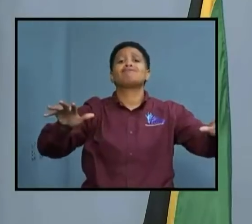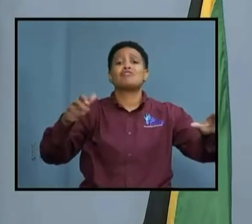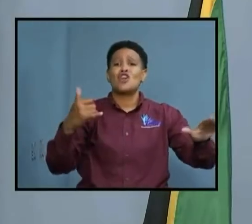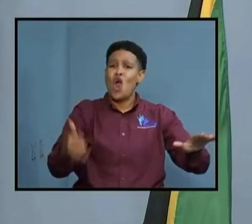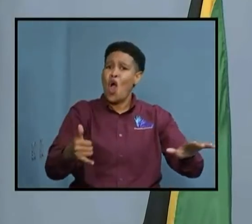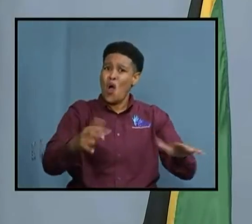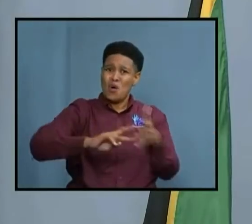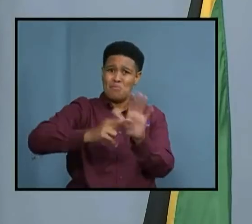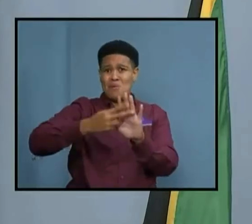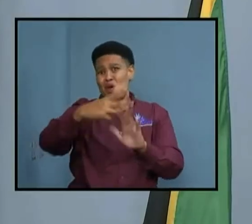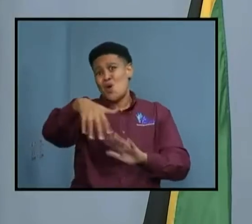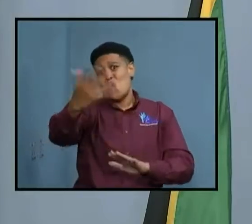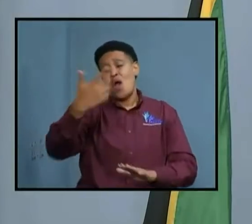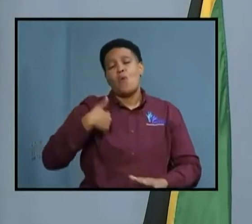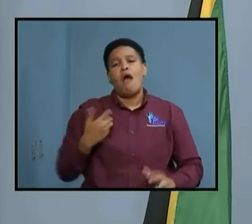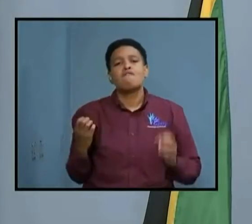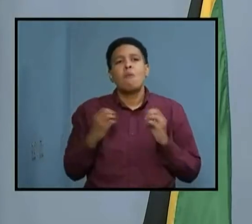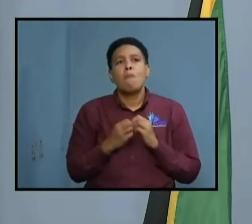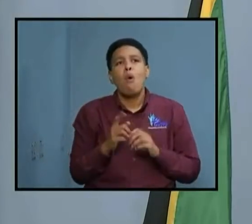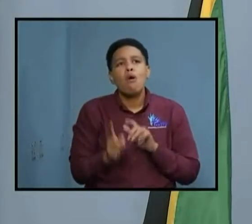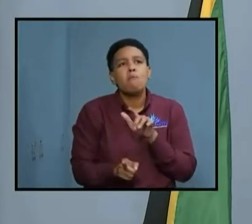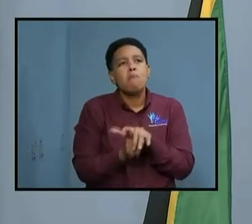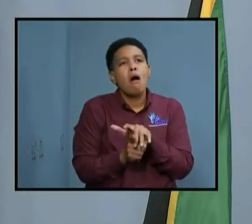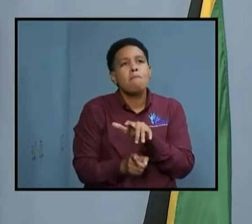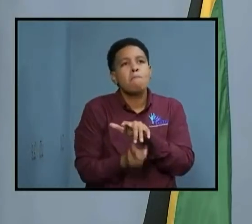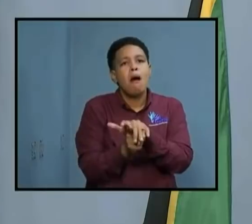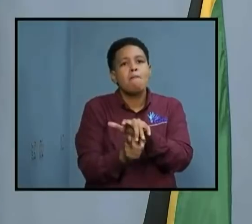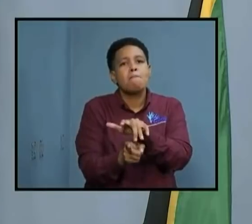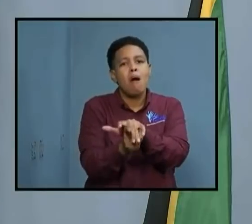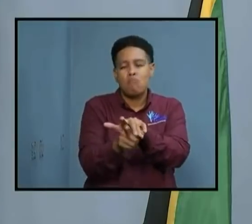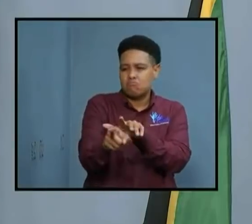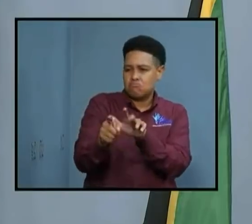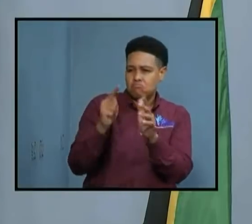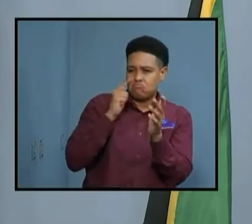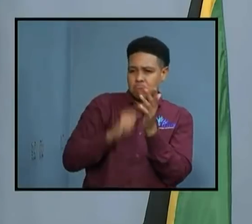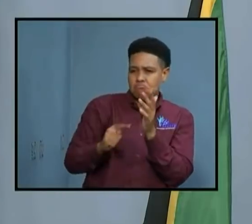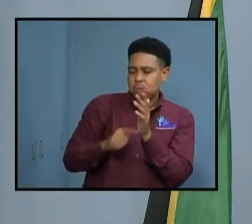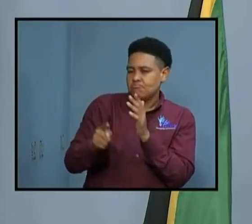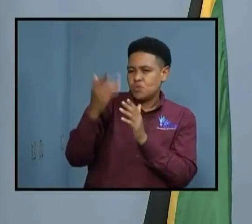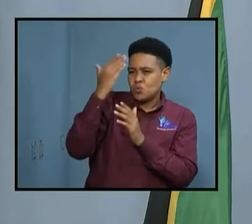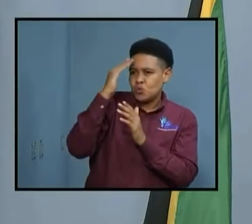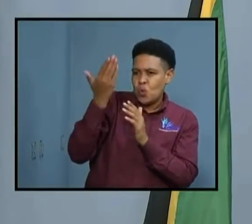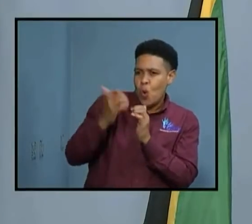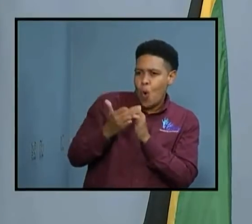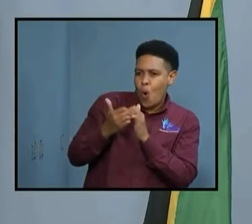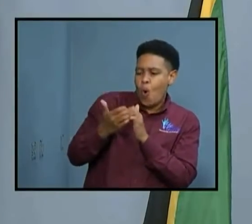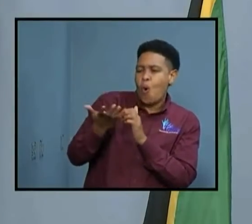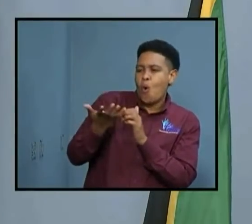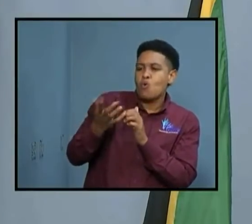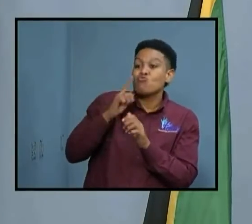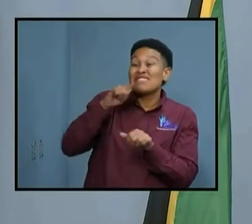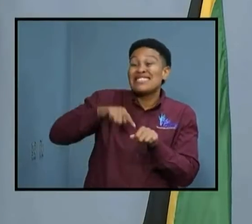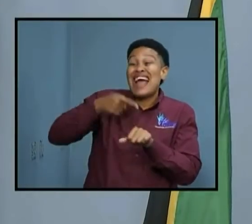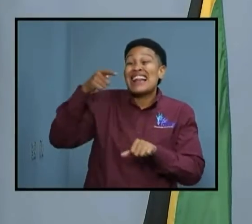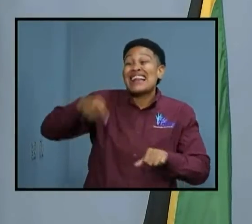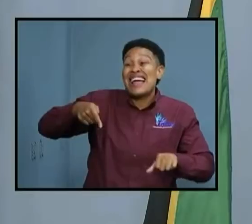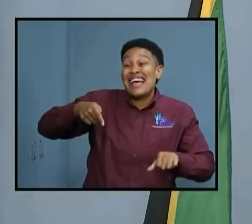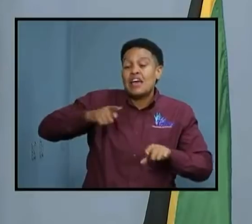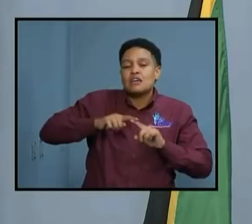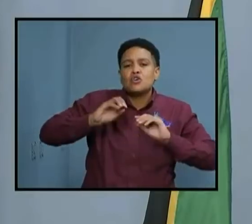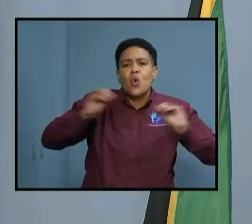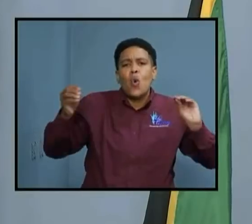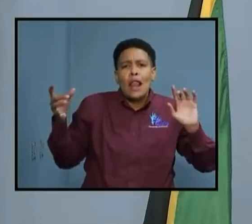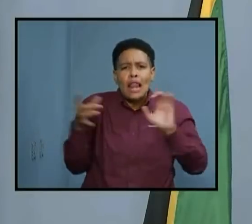suggests that we're going to have more of these cases under investigation, because that's really where it starts, and there is no